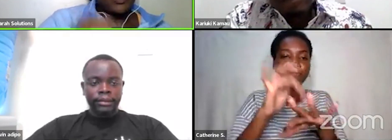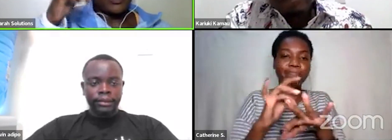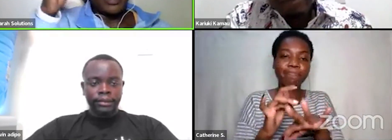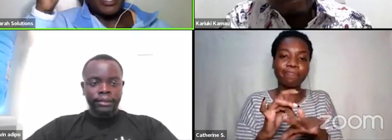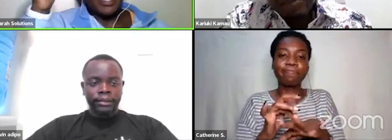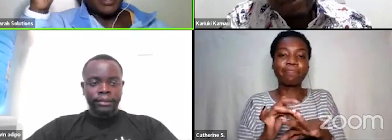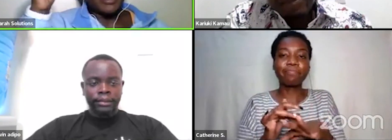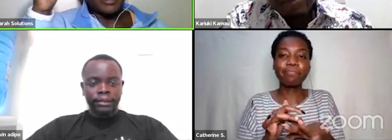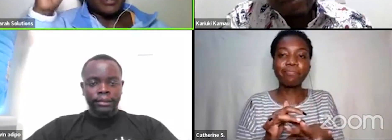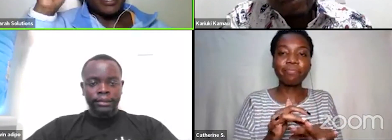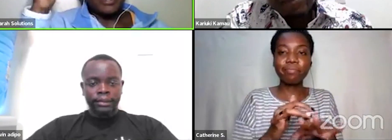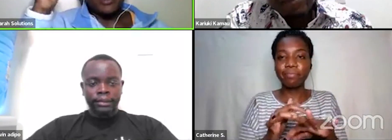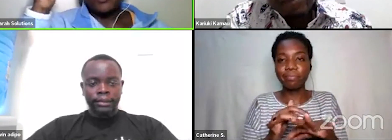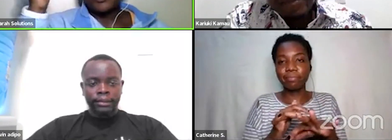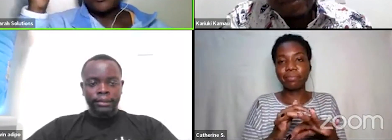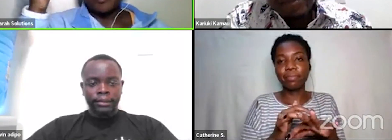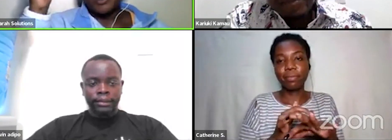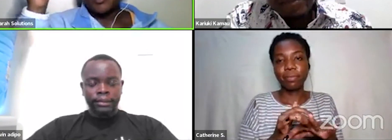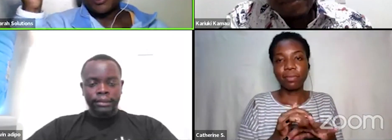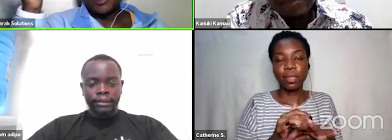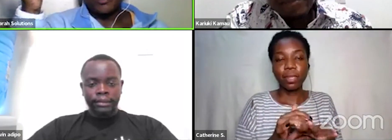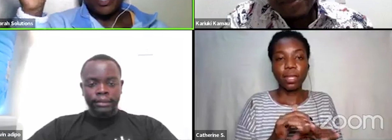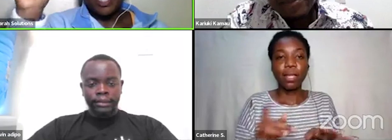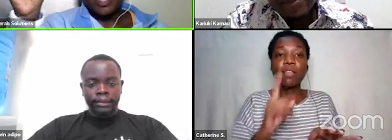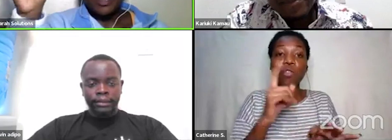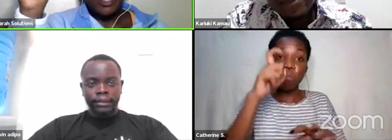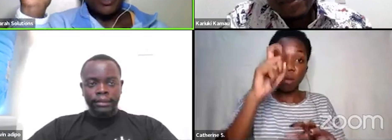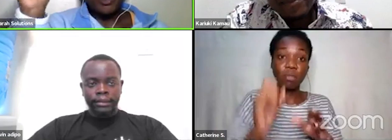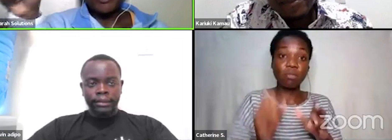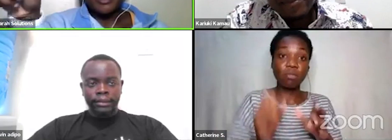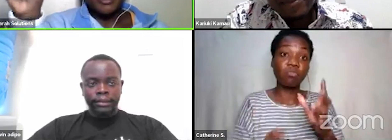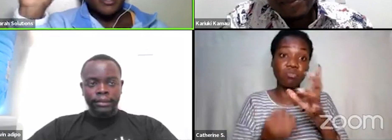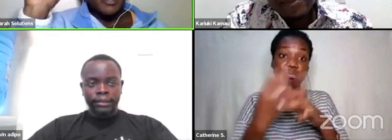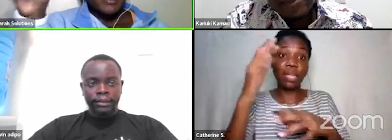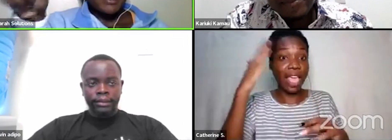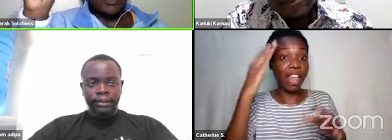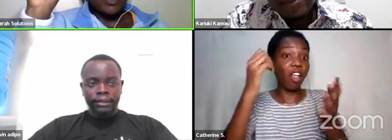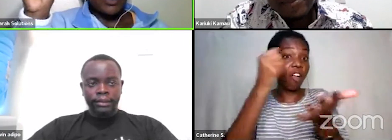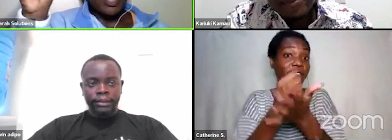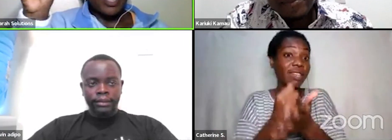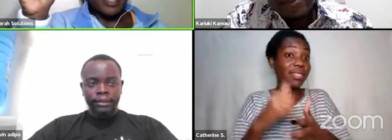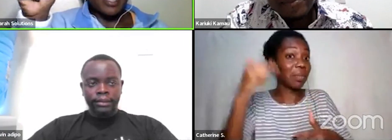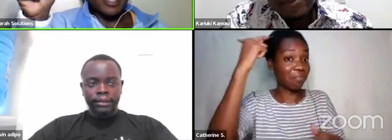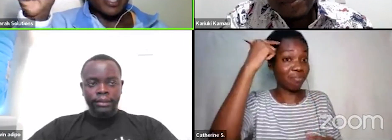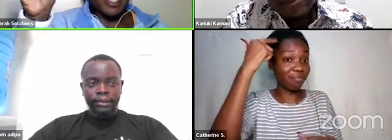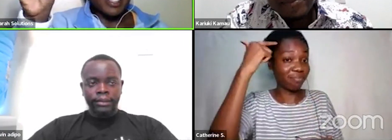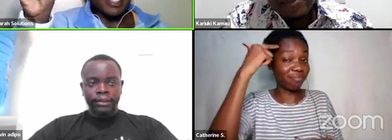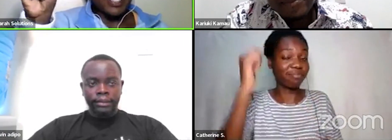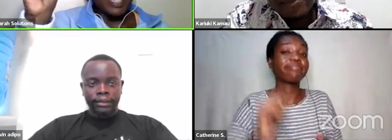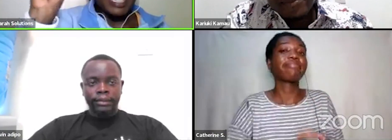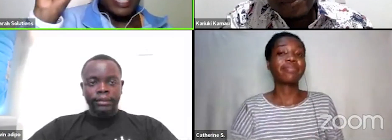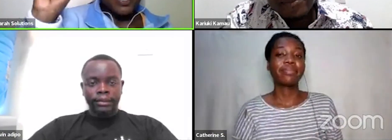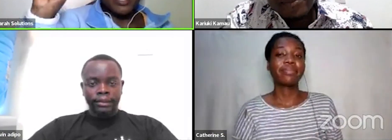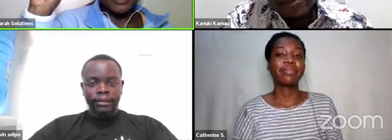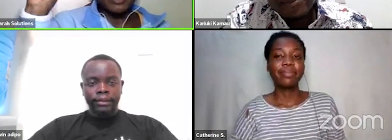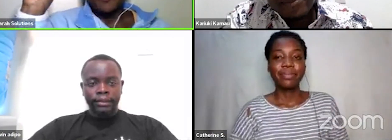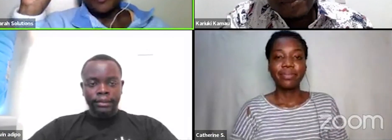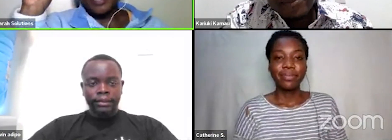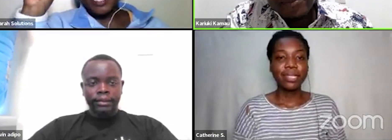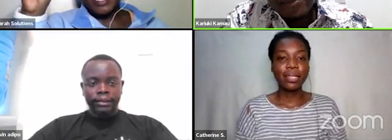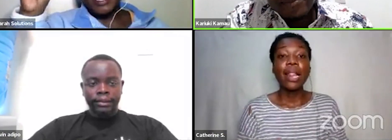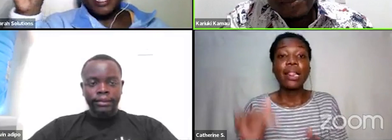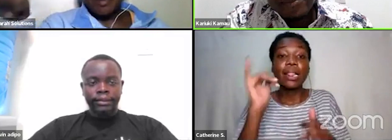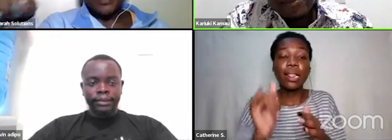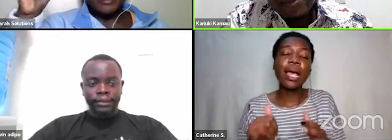Okay, so yes, you need to upgrade your head office, which is your brain. So that is quite